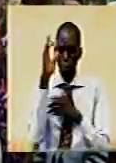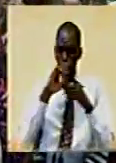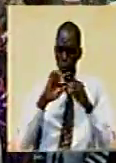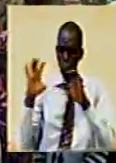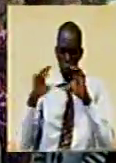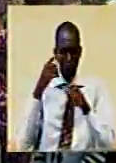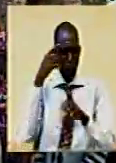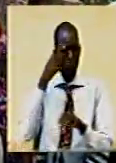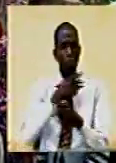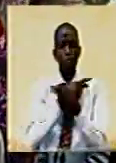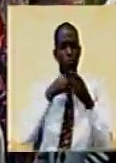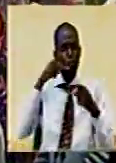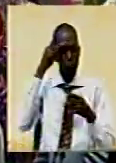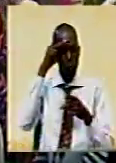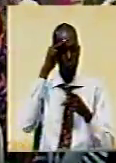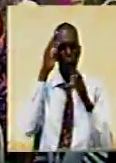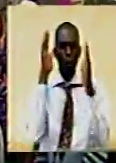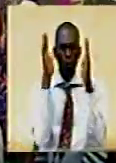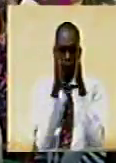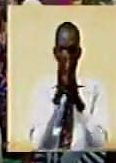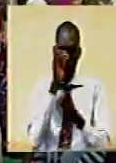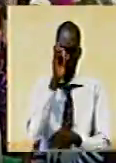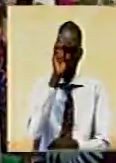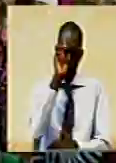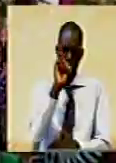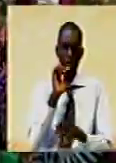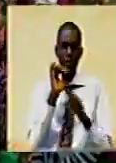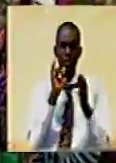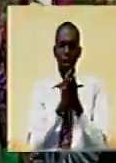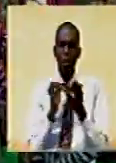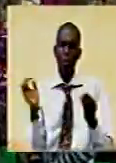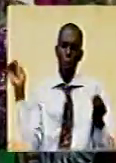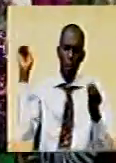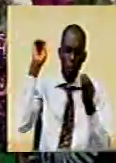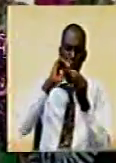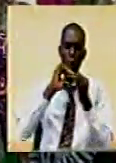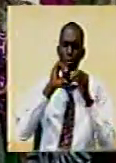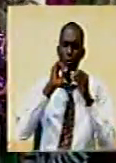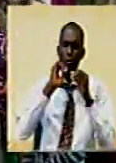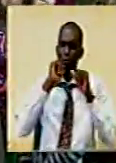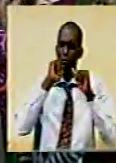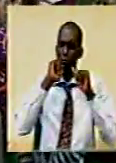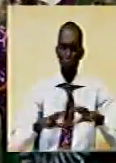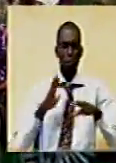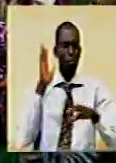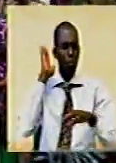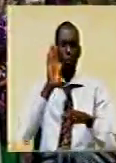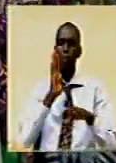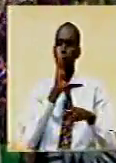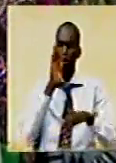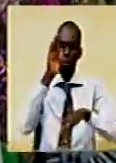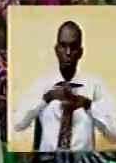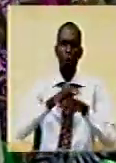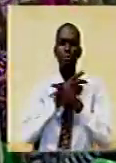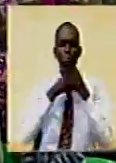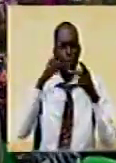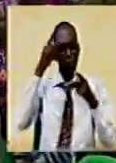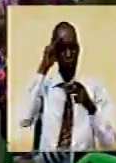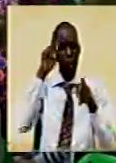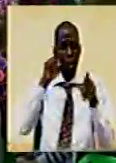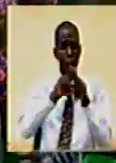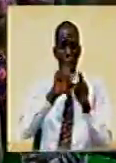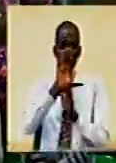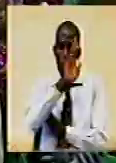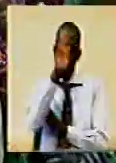him, open your mouth with all your heart. Pray that God's abundant blessing will come upon